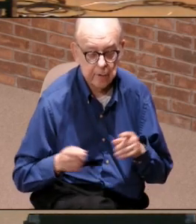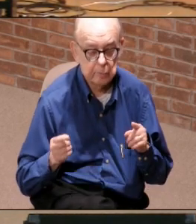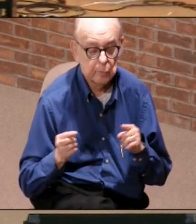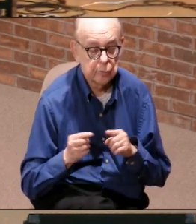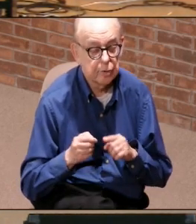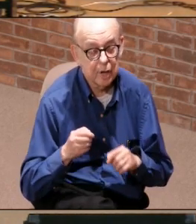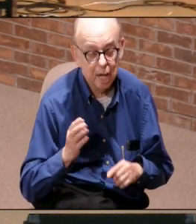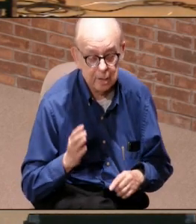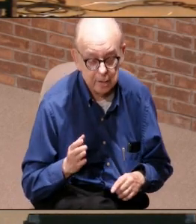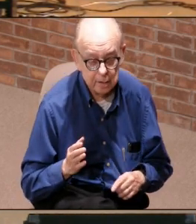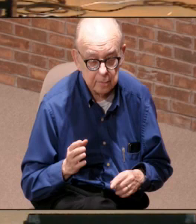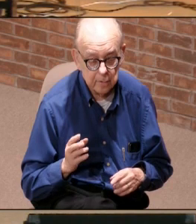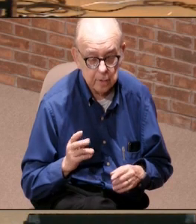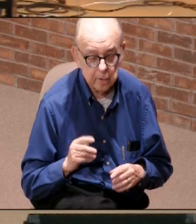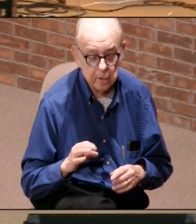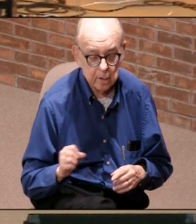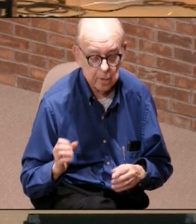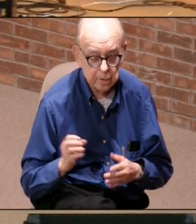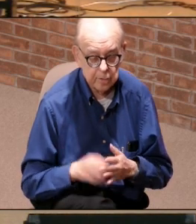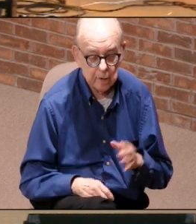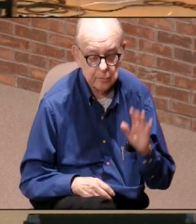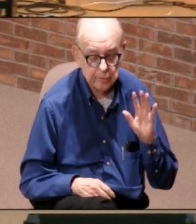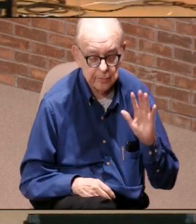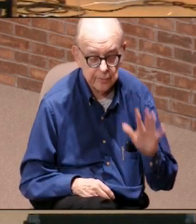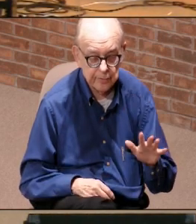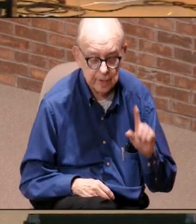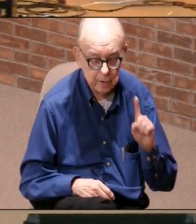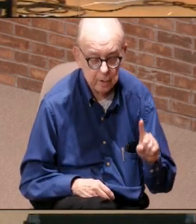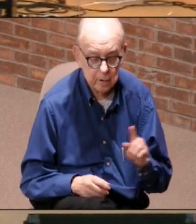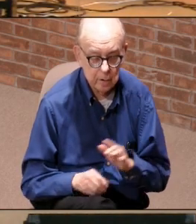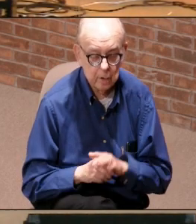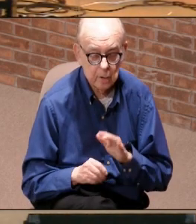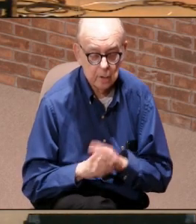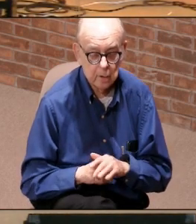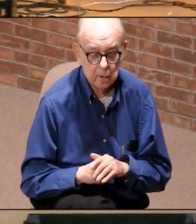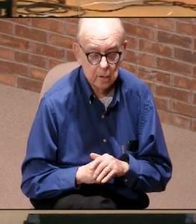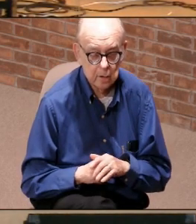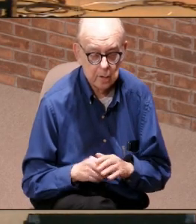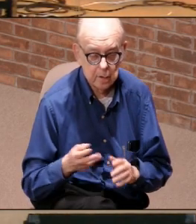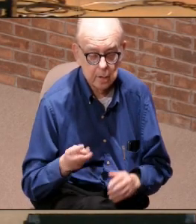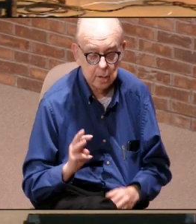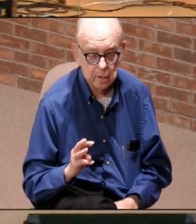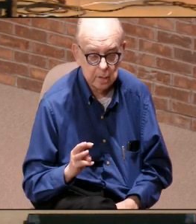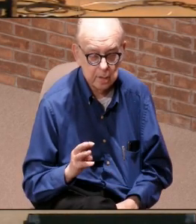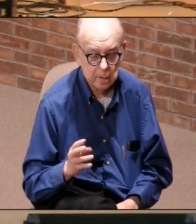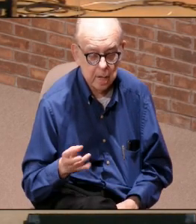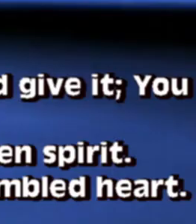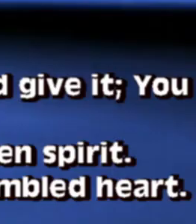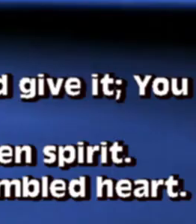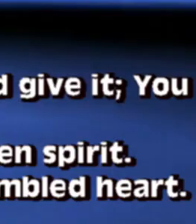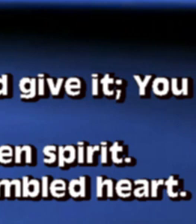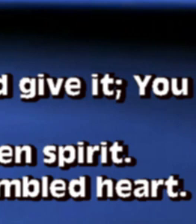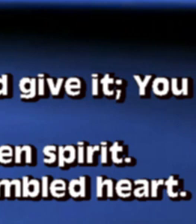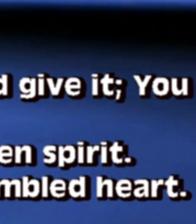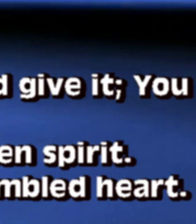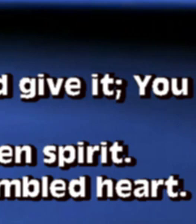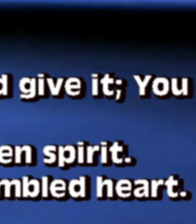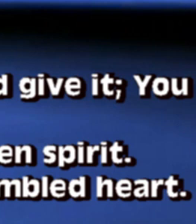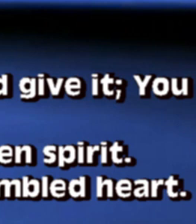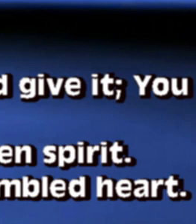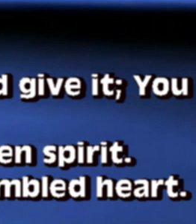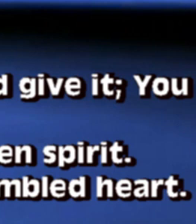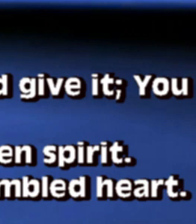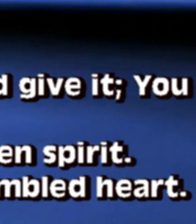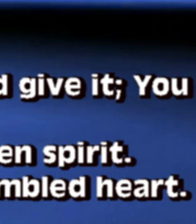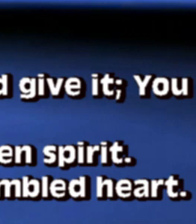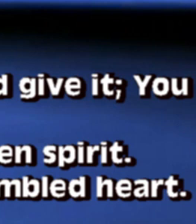him. Psalms chapter 51, in verse number 16 and 17, he says, you do